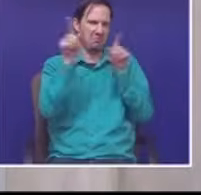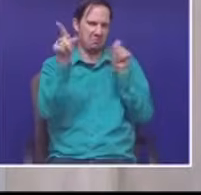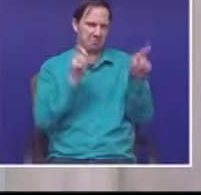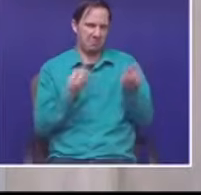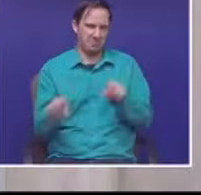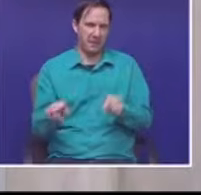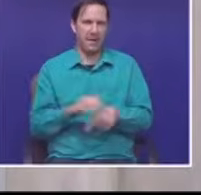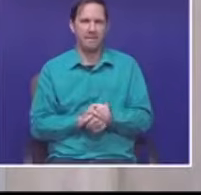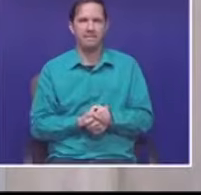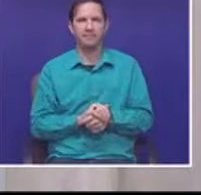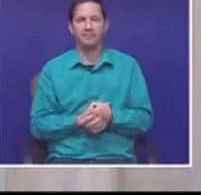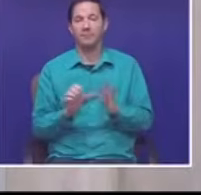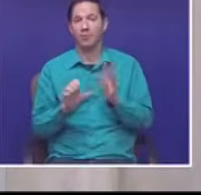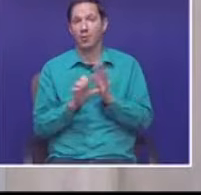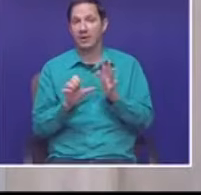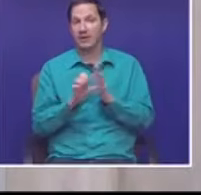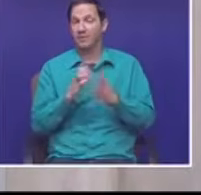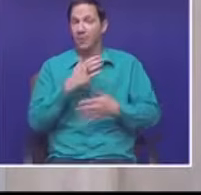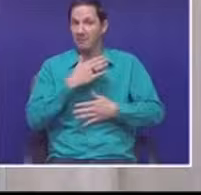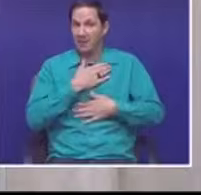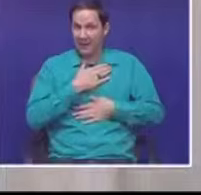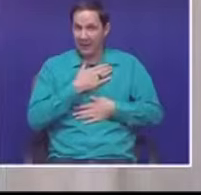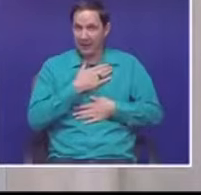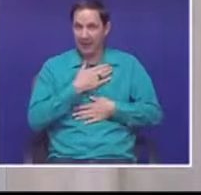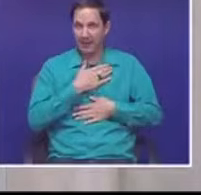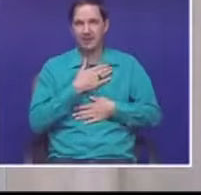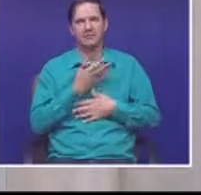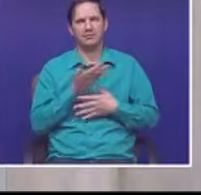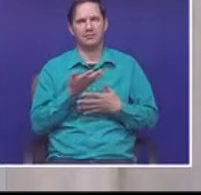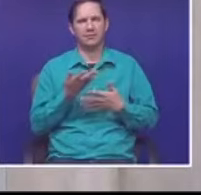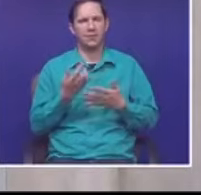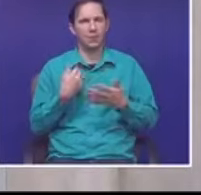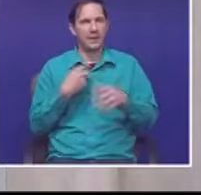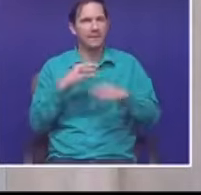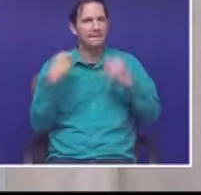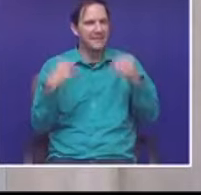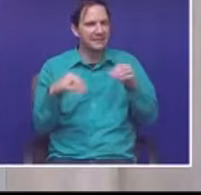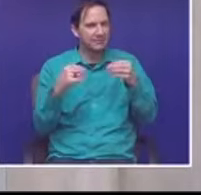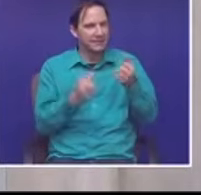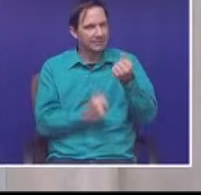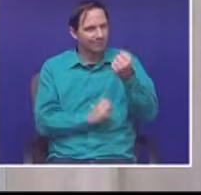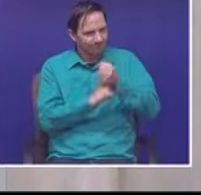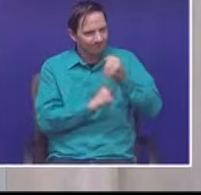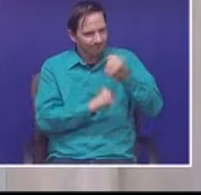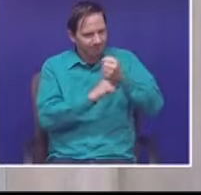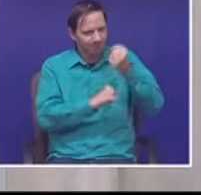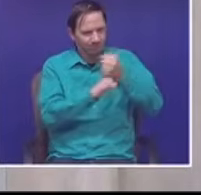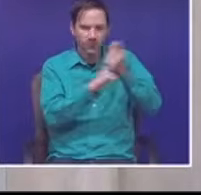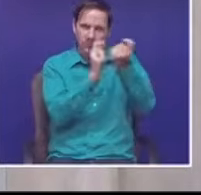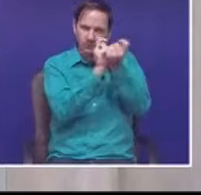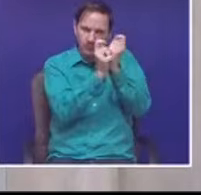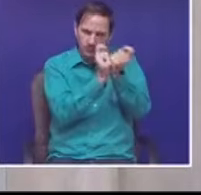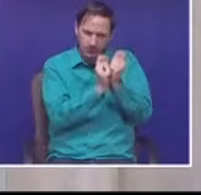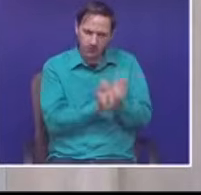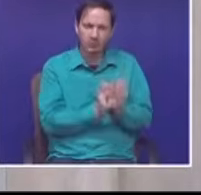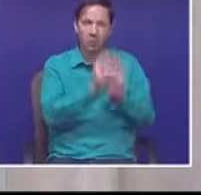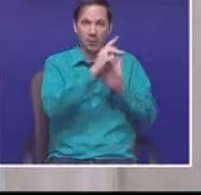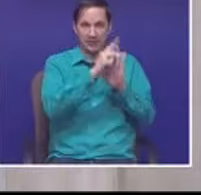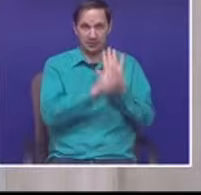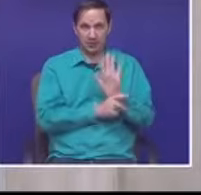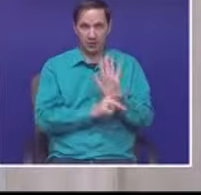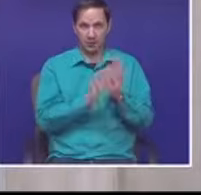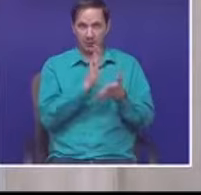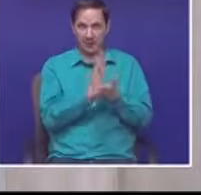More importantly, for me, what is most important as we are strengthening our policy around scholar transport is making sure that we